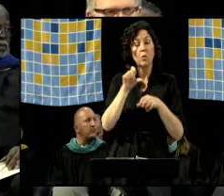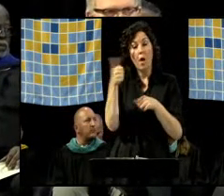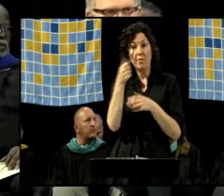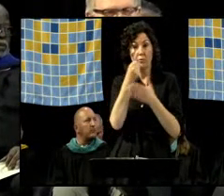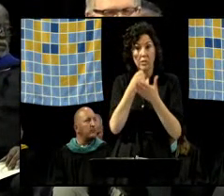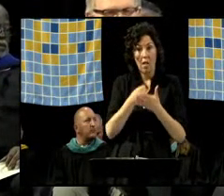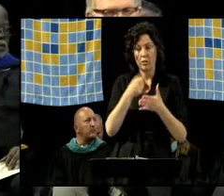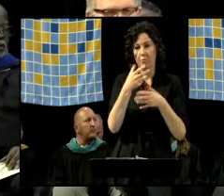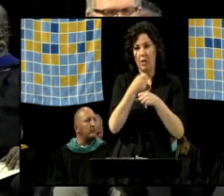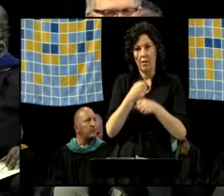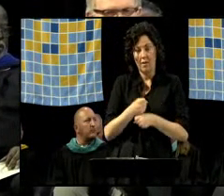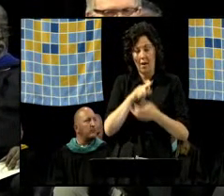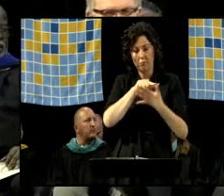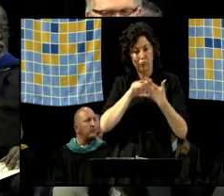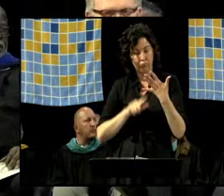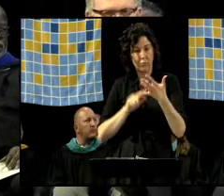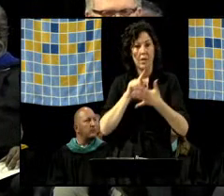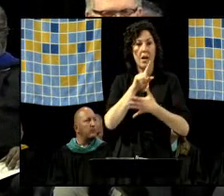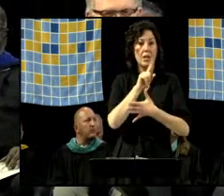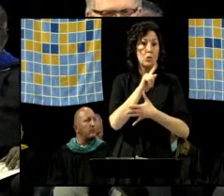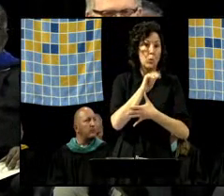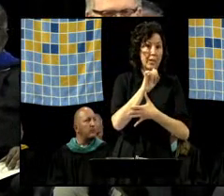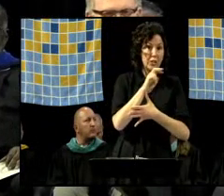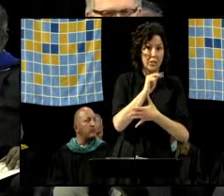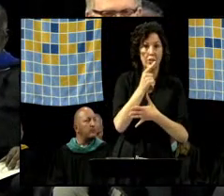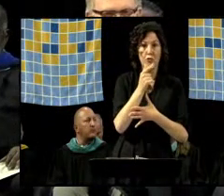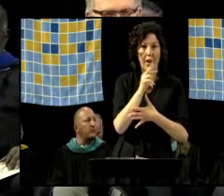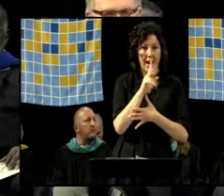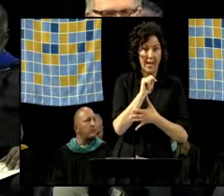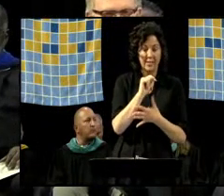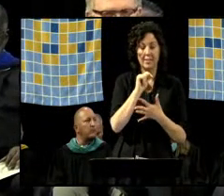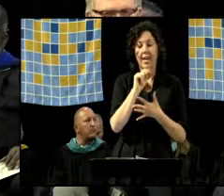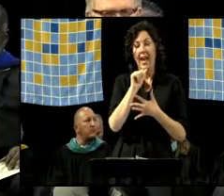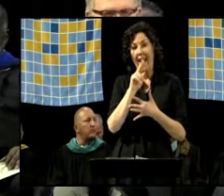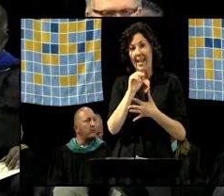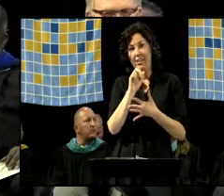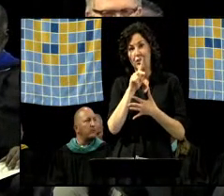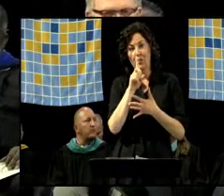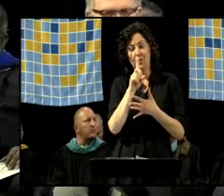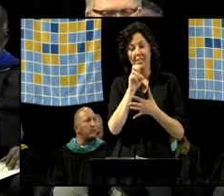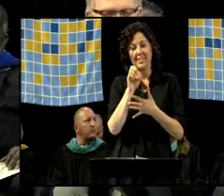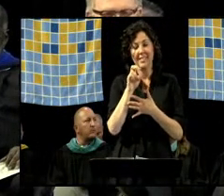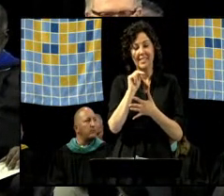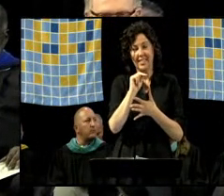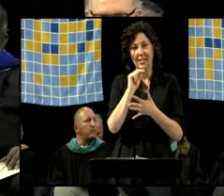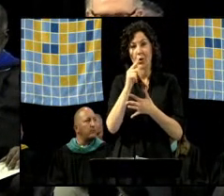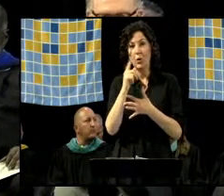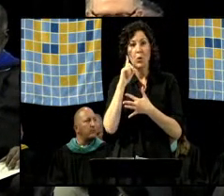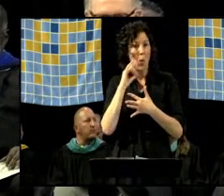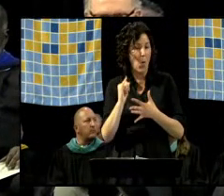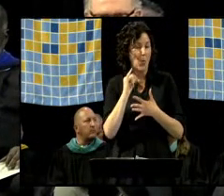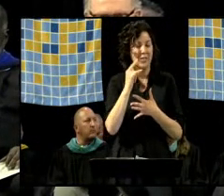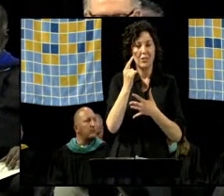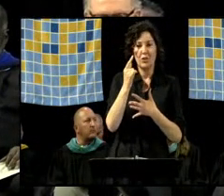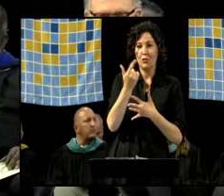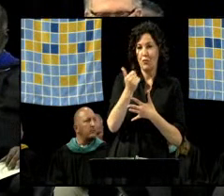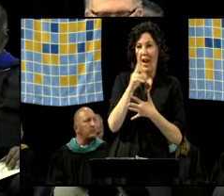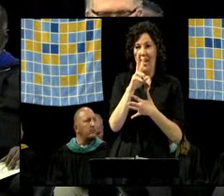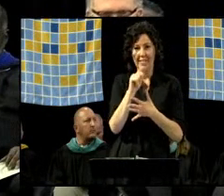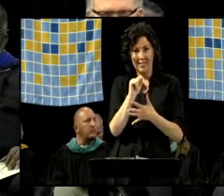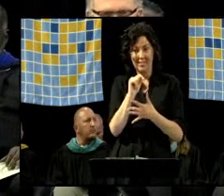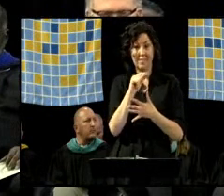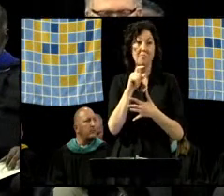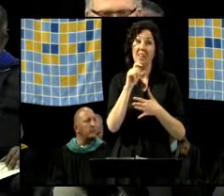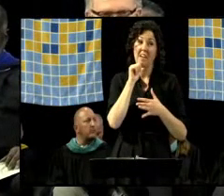Scholarship, South Carolina Tuition Grant, and Anderson Gold Grant. It is no surprise that Amelia is